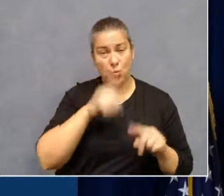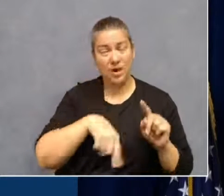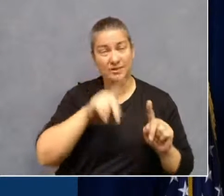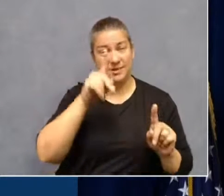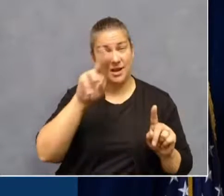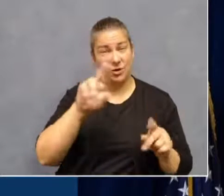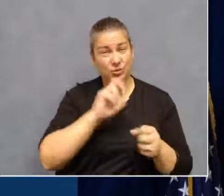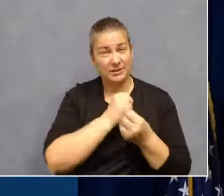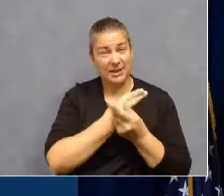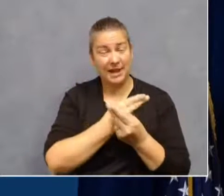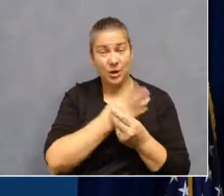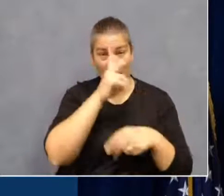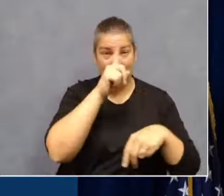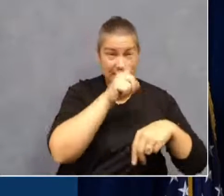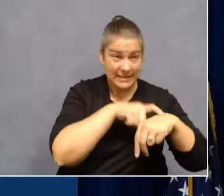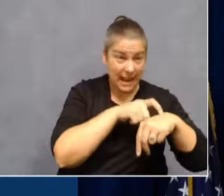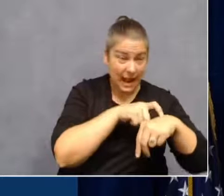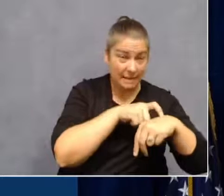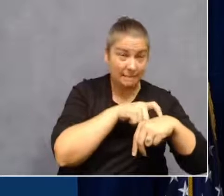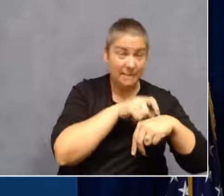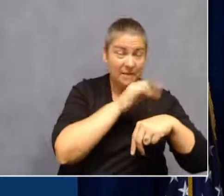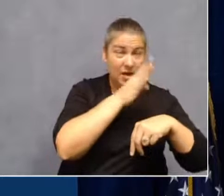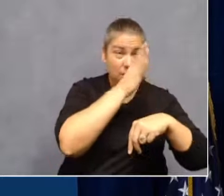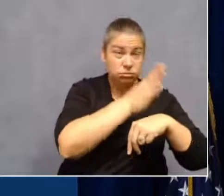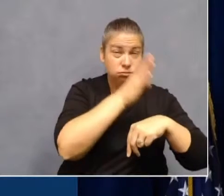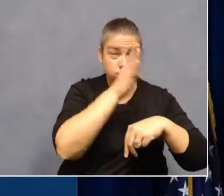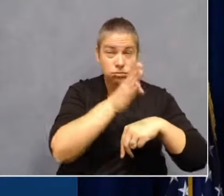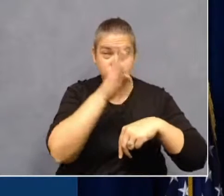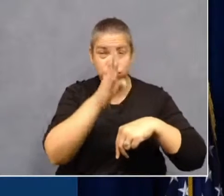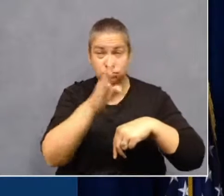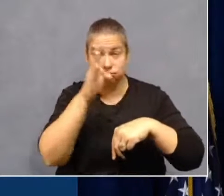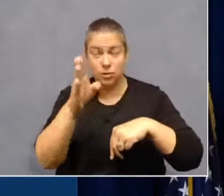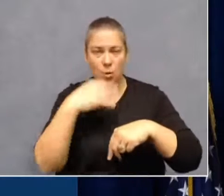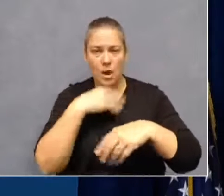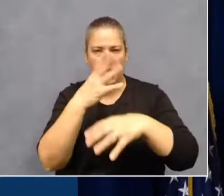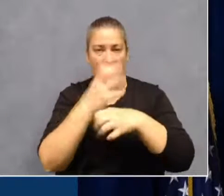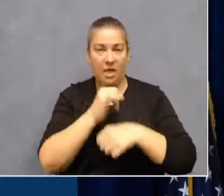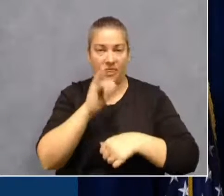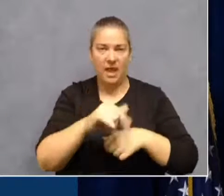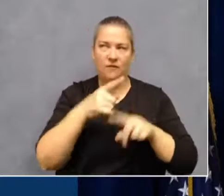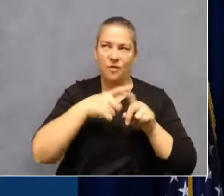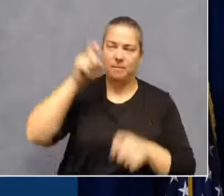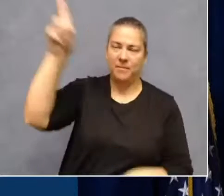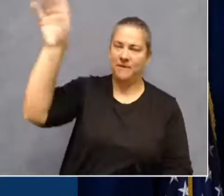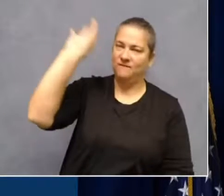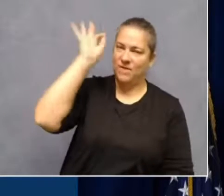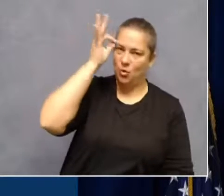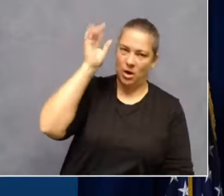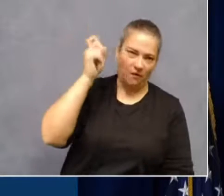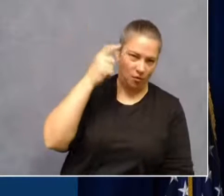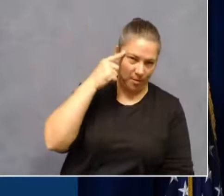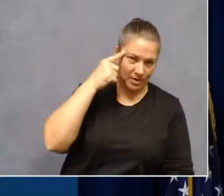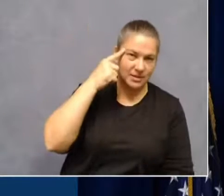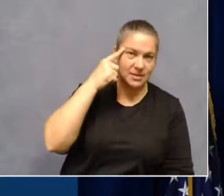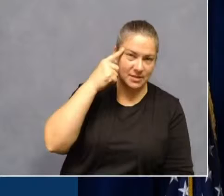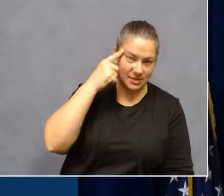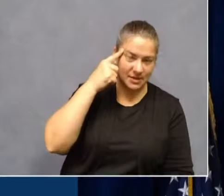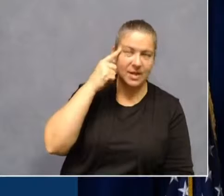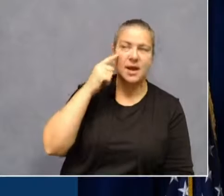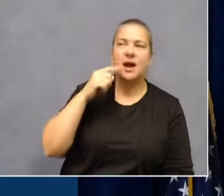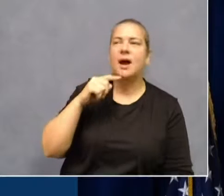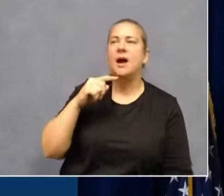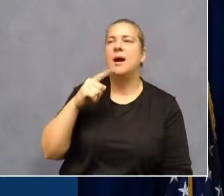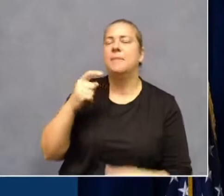on estimates that we have been given from the federal government as to the manufacturing and ramp up of a